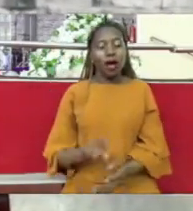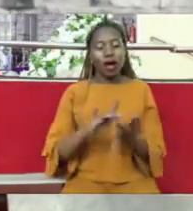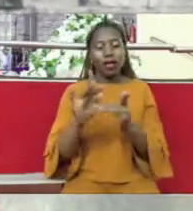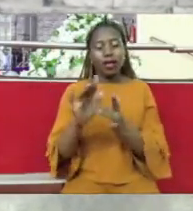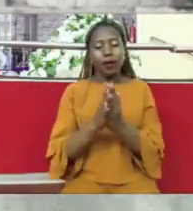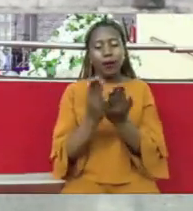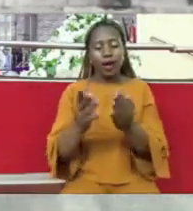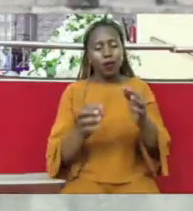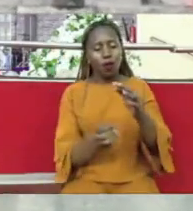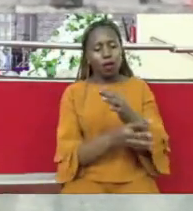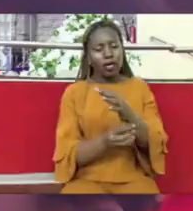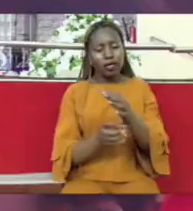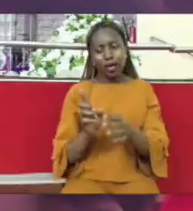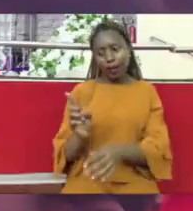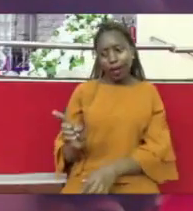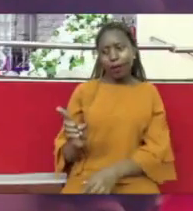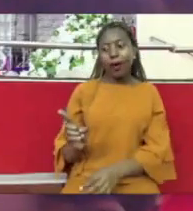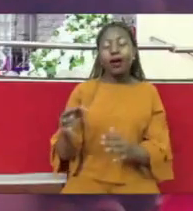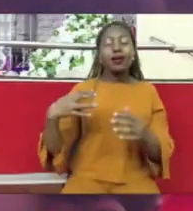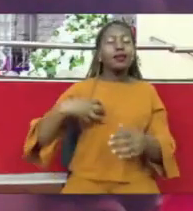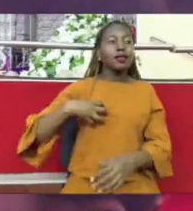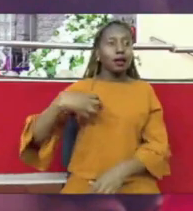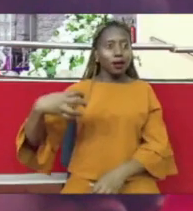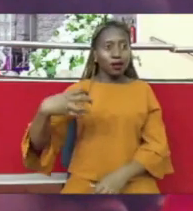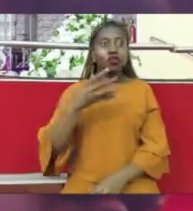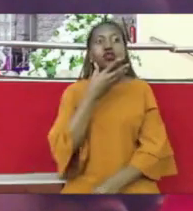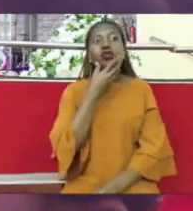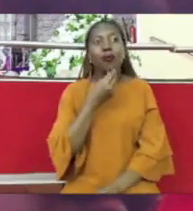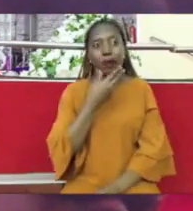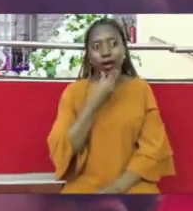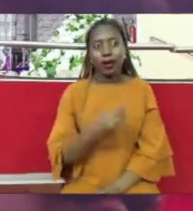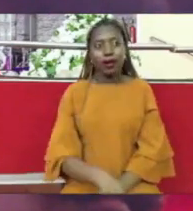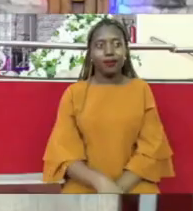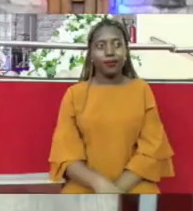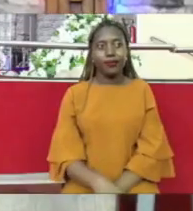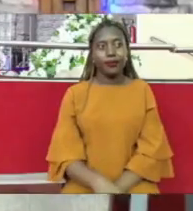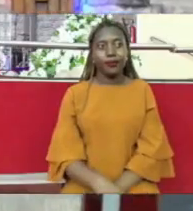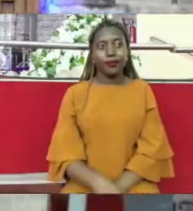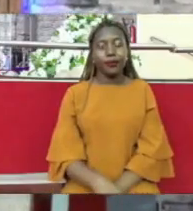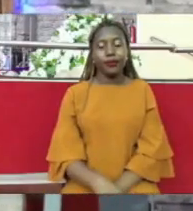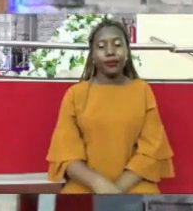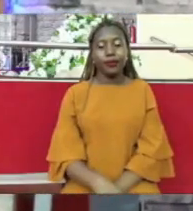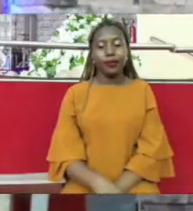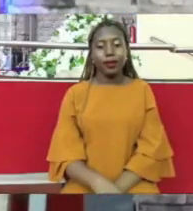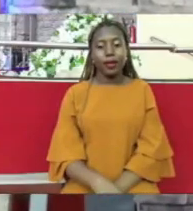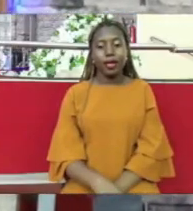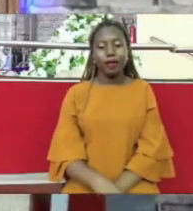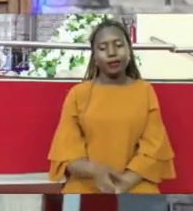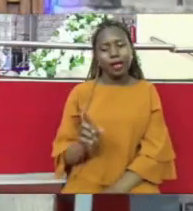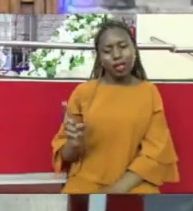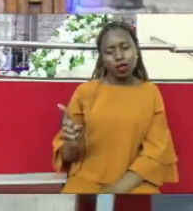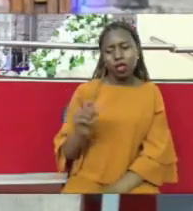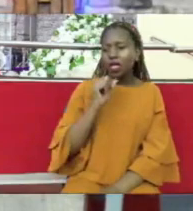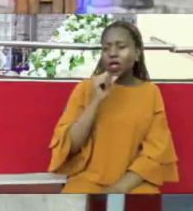man. That is the adjective that has been used. Amen. A rich man. He did not need to do a WhatsApp